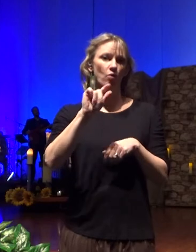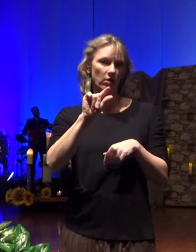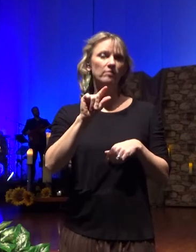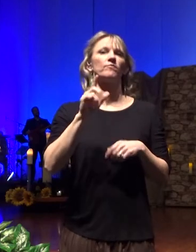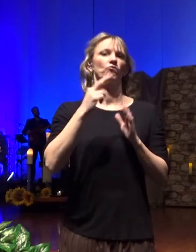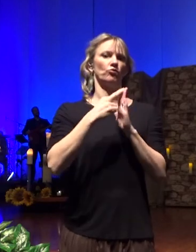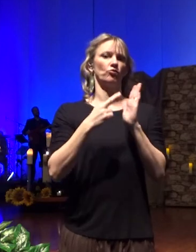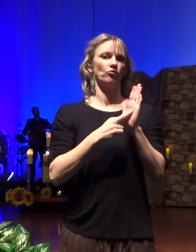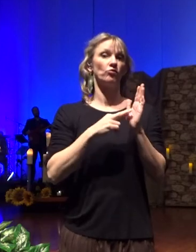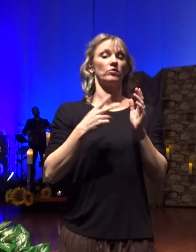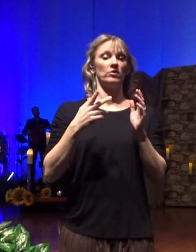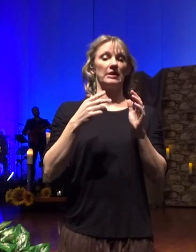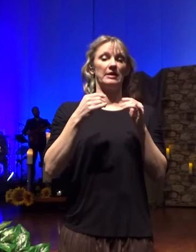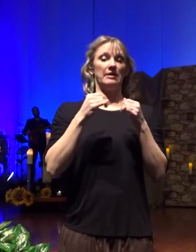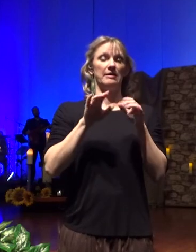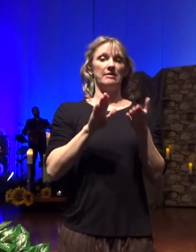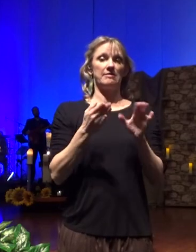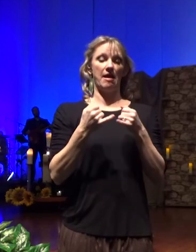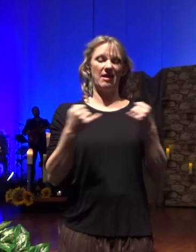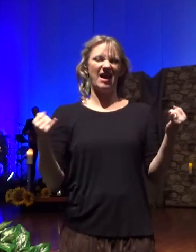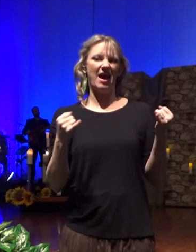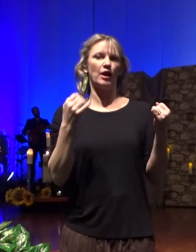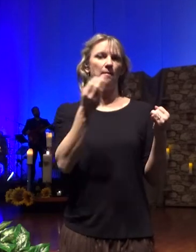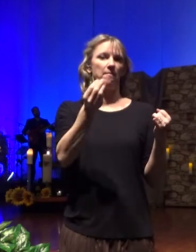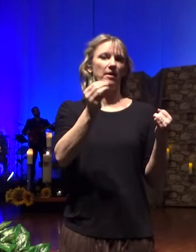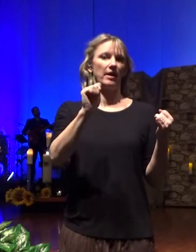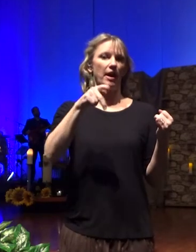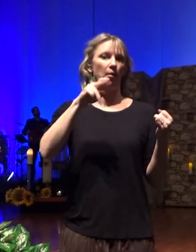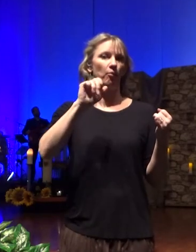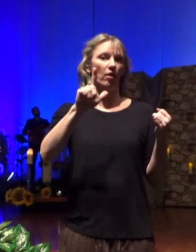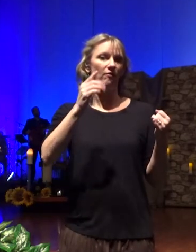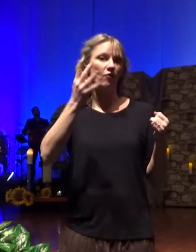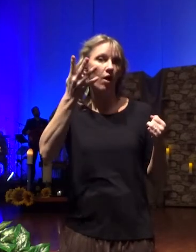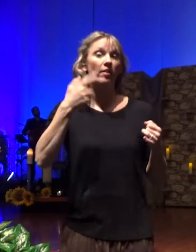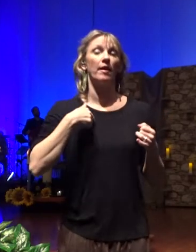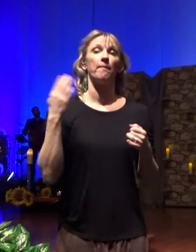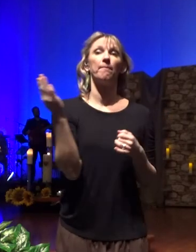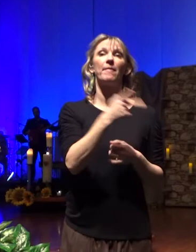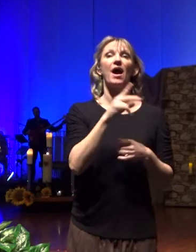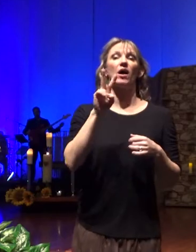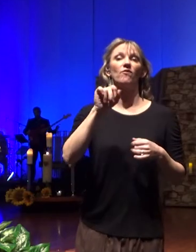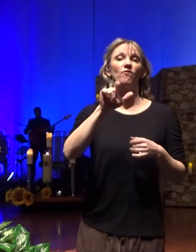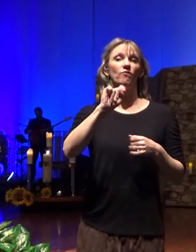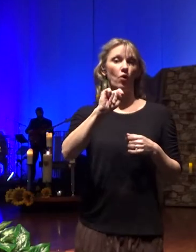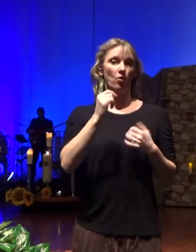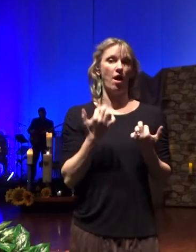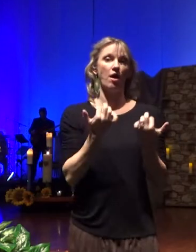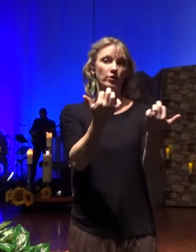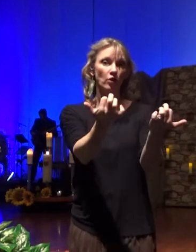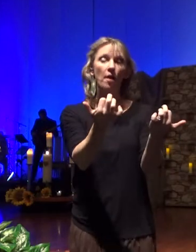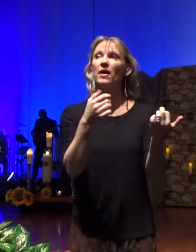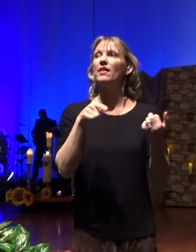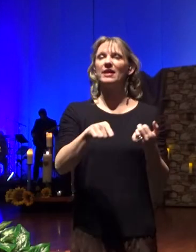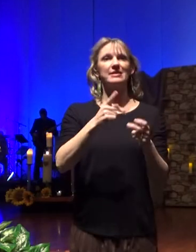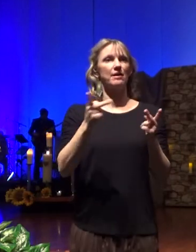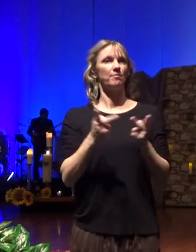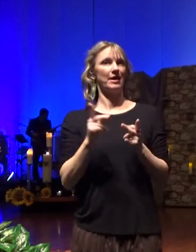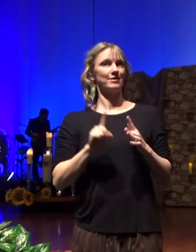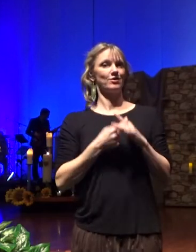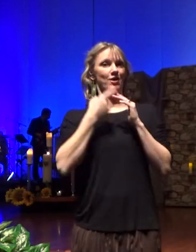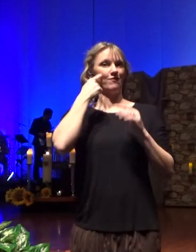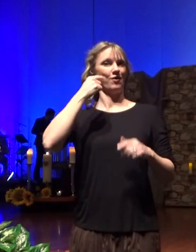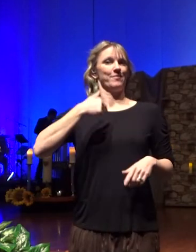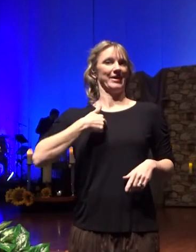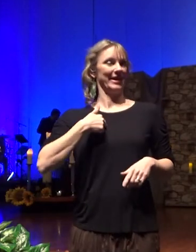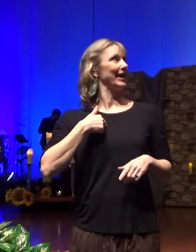register. Registration deadline is Monday, April 4th. I'm back here in the Vote Auditorium. This is where it